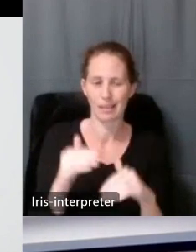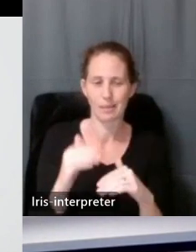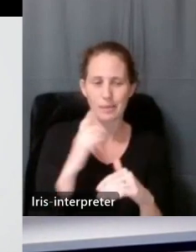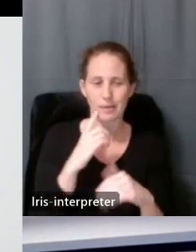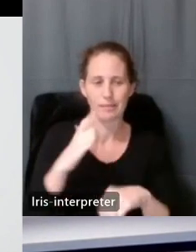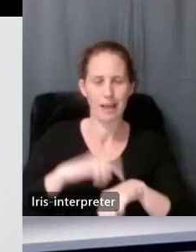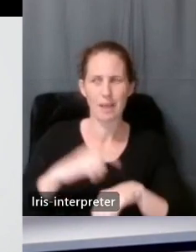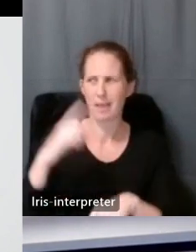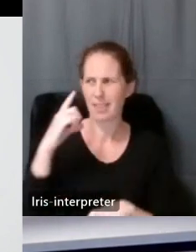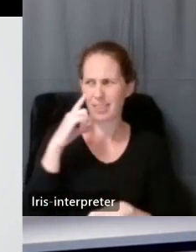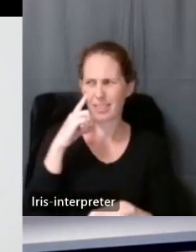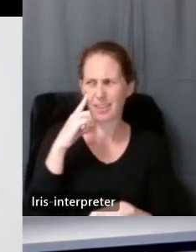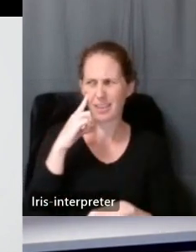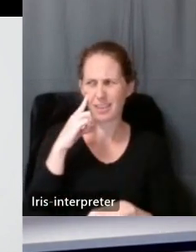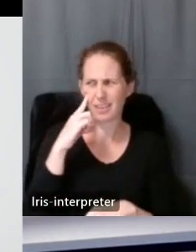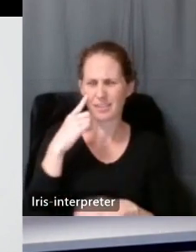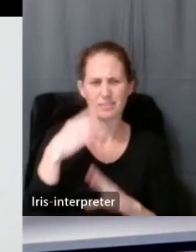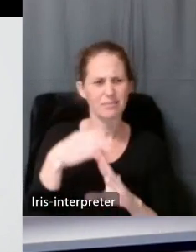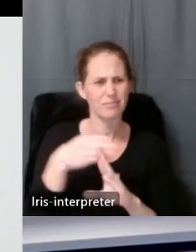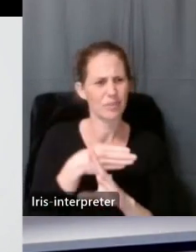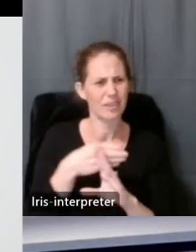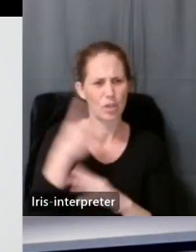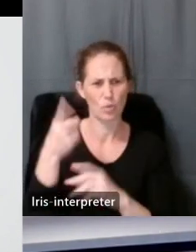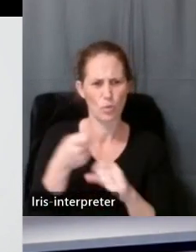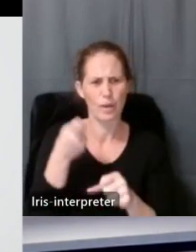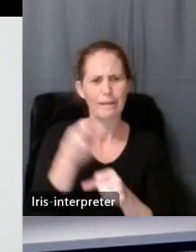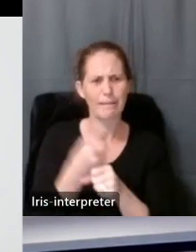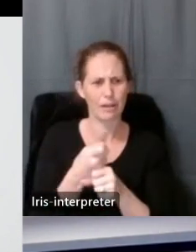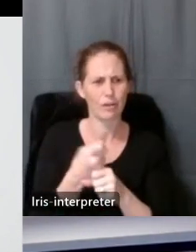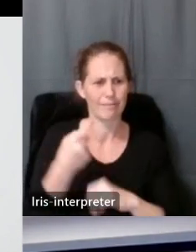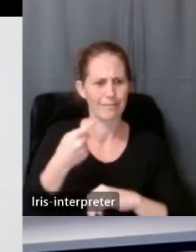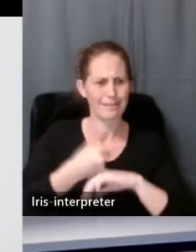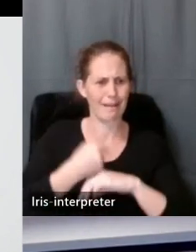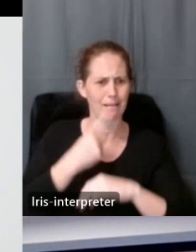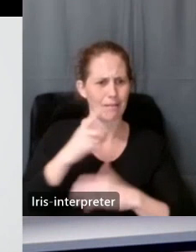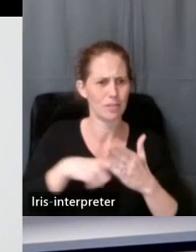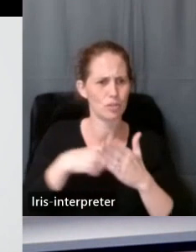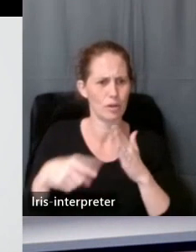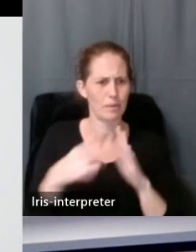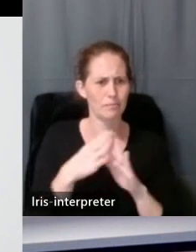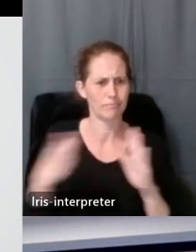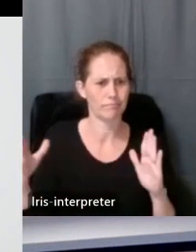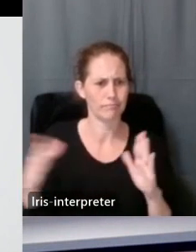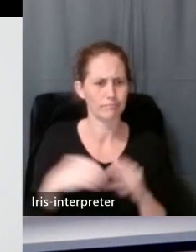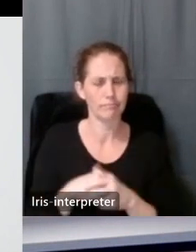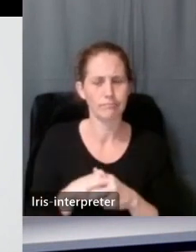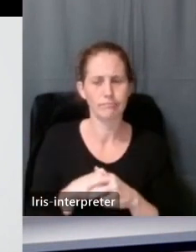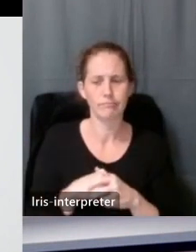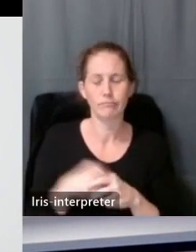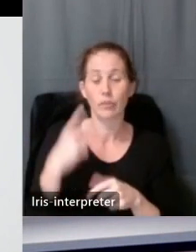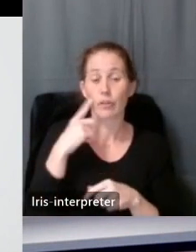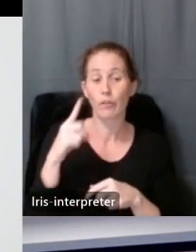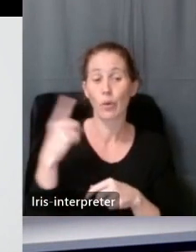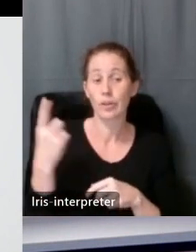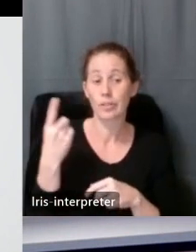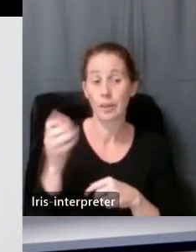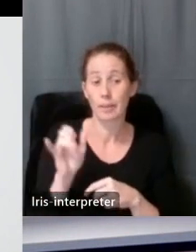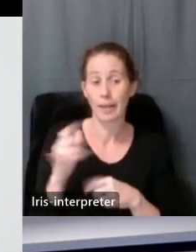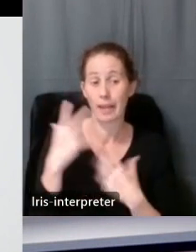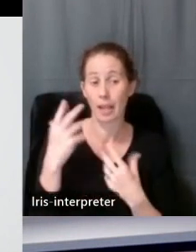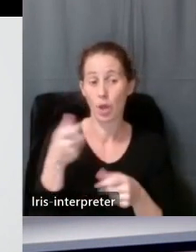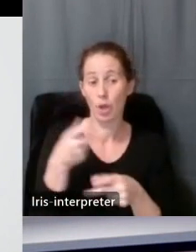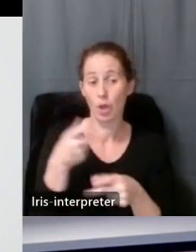limitations. I believe it must be filed within 1 year of the date of discrimination. And for something like